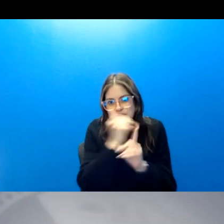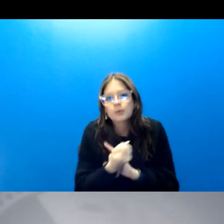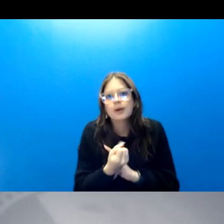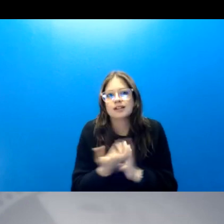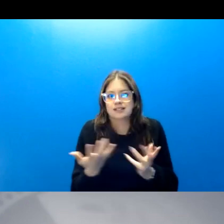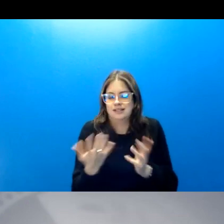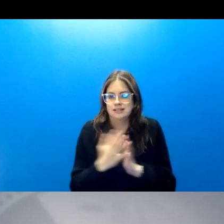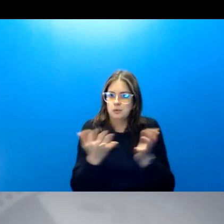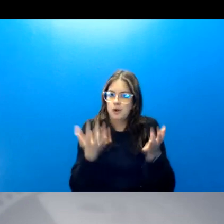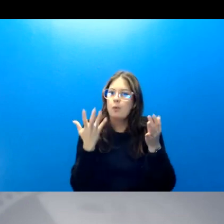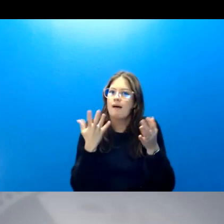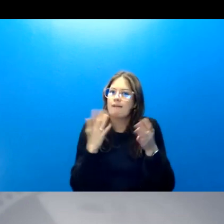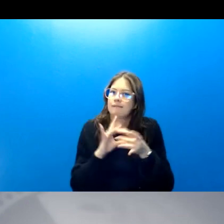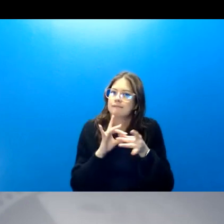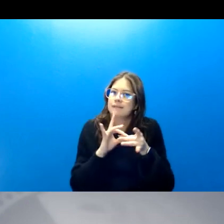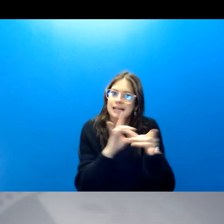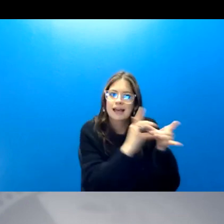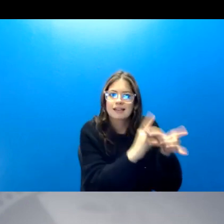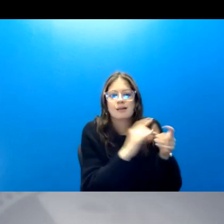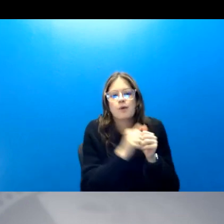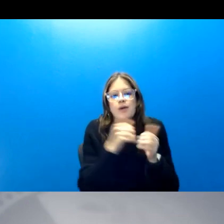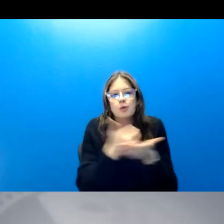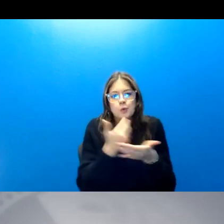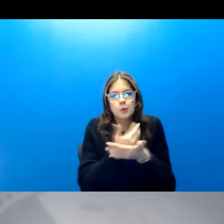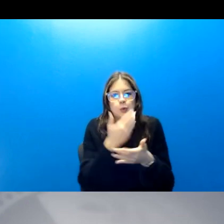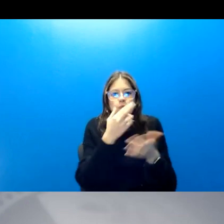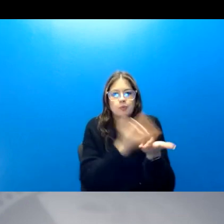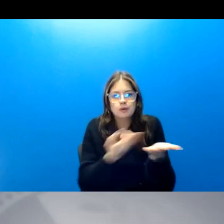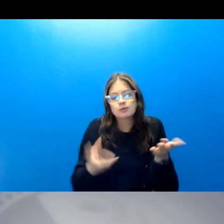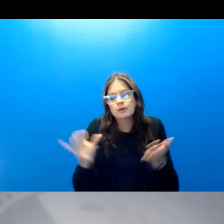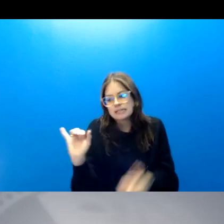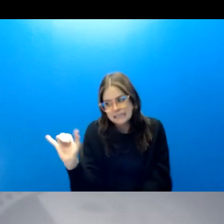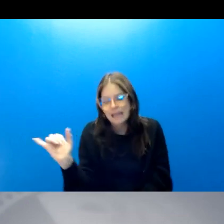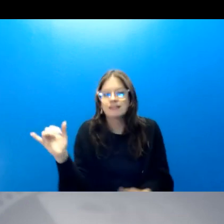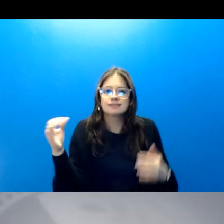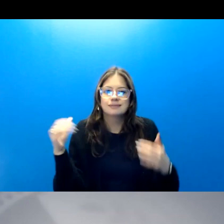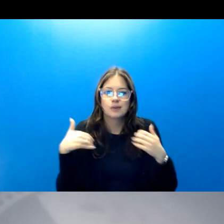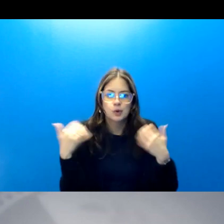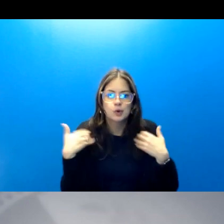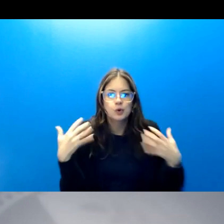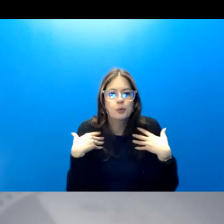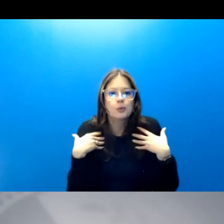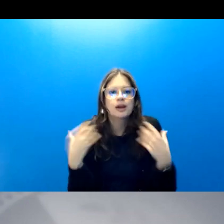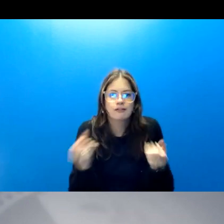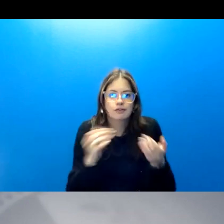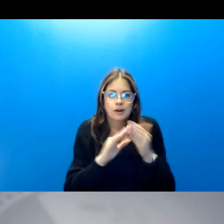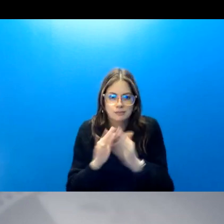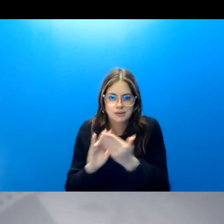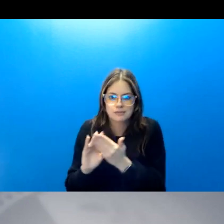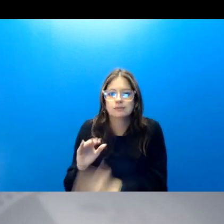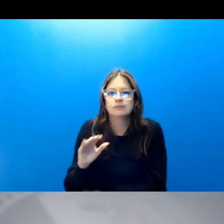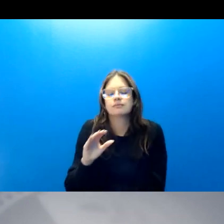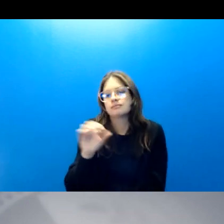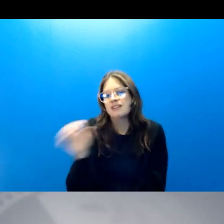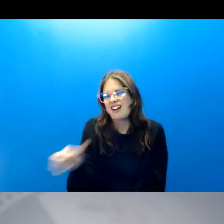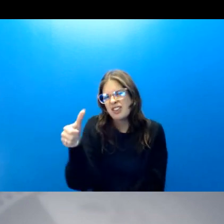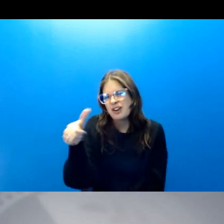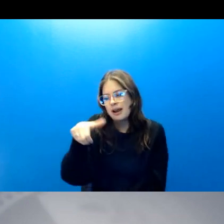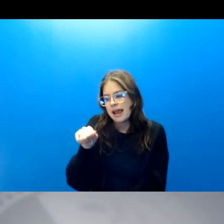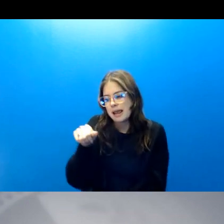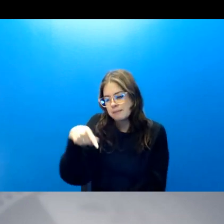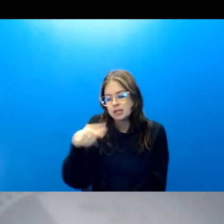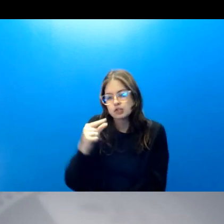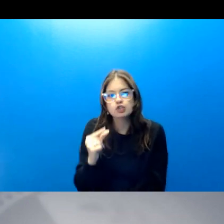them into other resources like the youth recovery communities and other APGs, which is an alternative peer group,